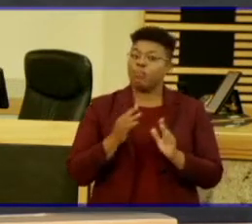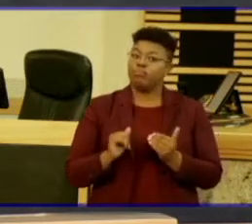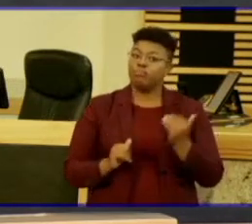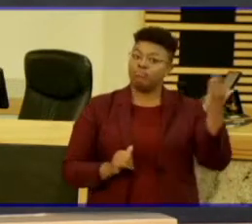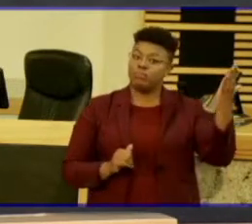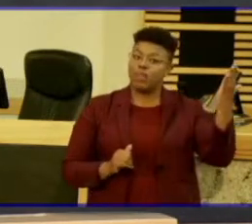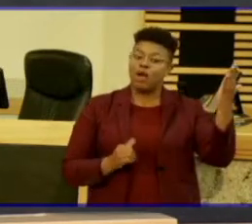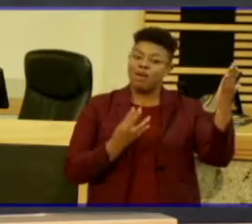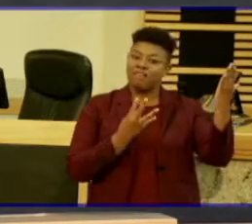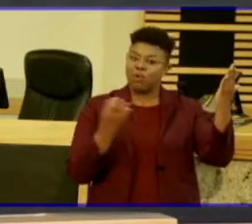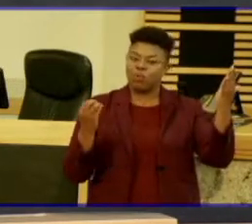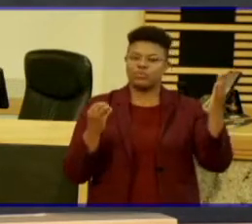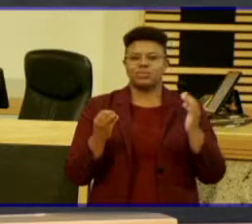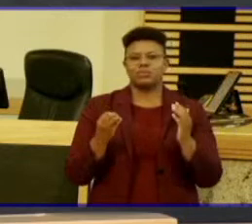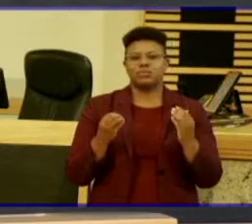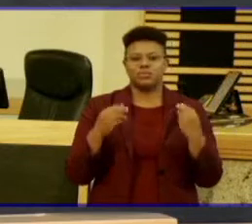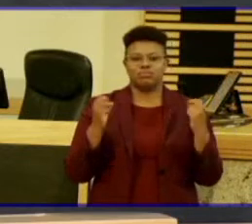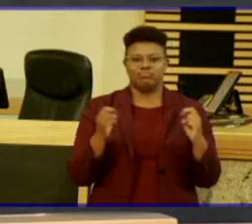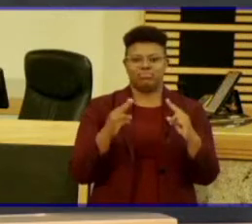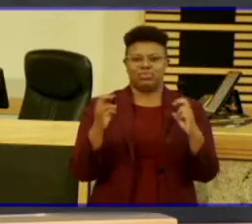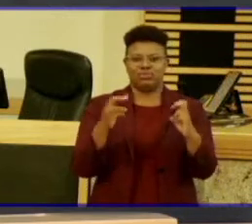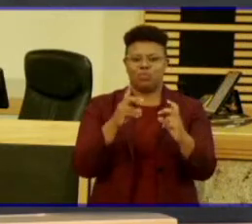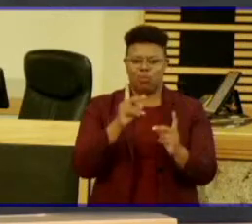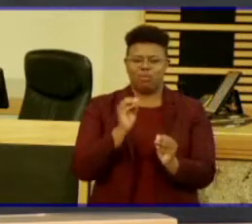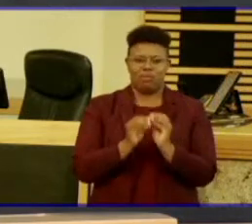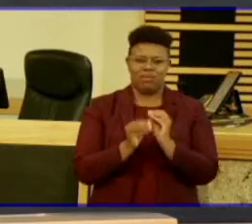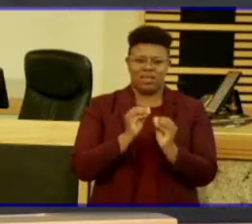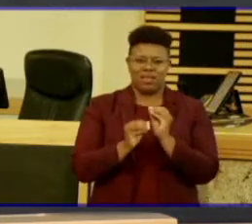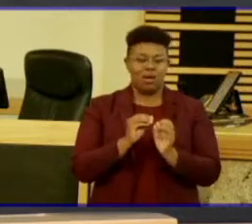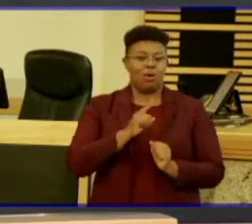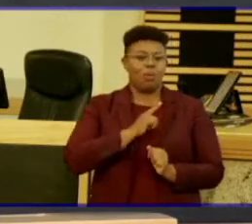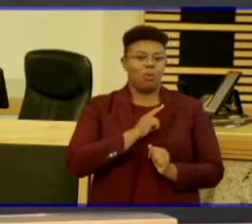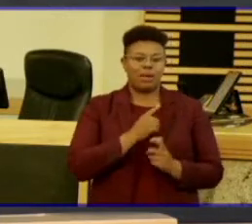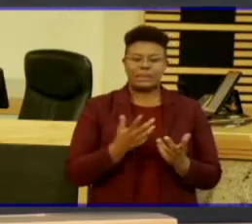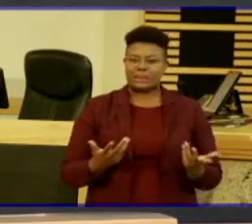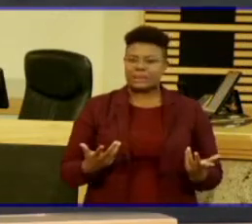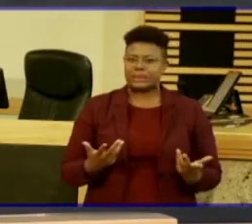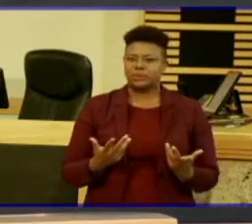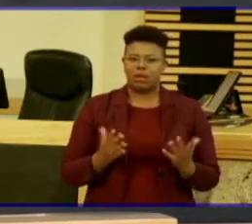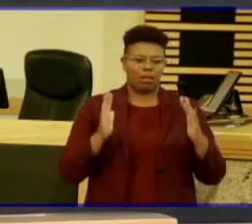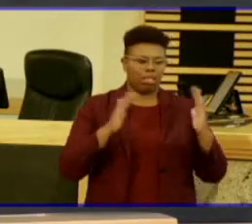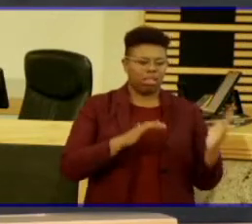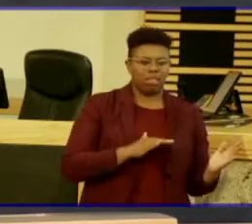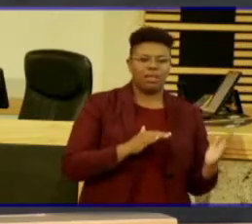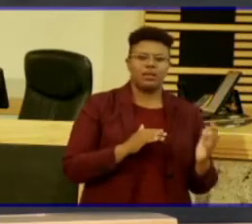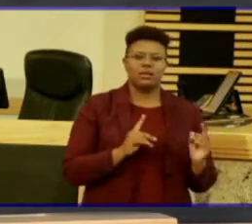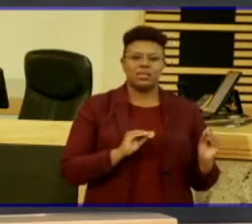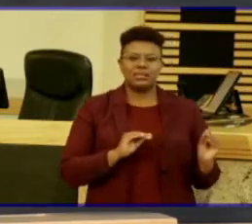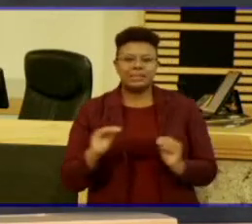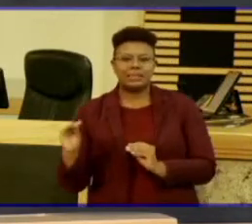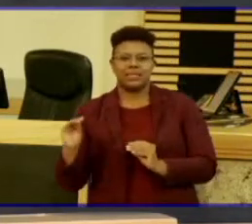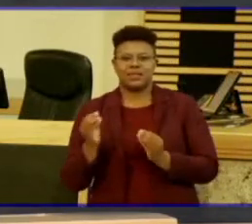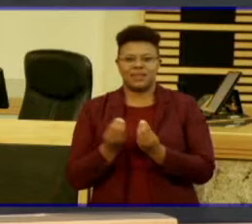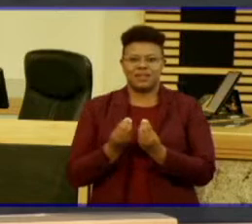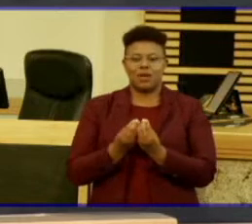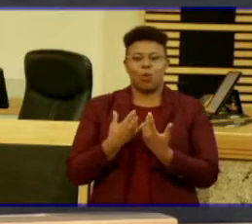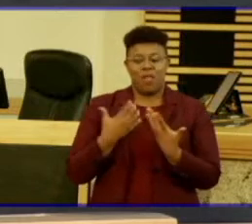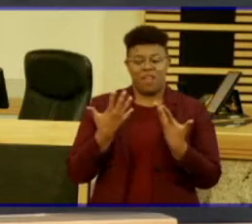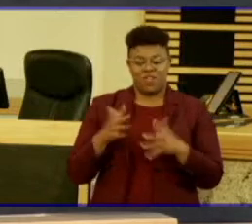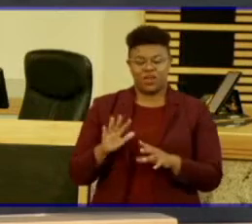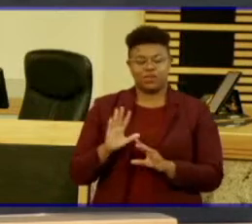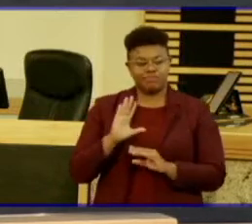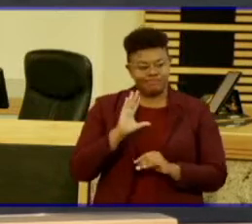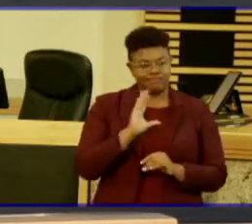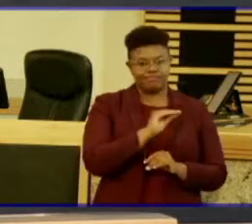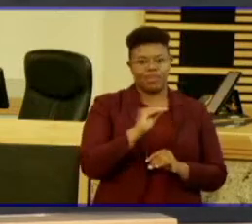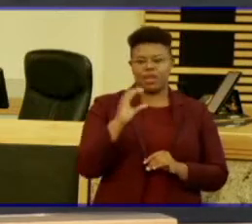countrywide. To deal with the challenges that lead to delays in infrastructure delivery, We have appointed Kuha Development